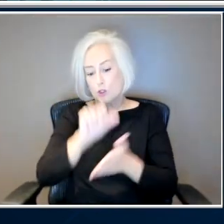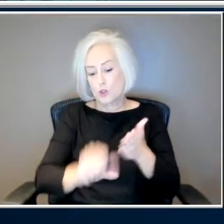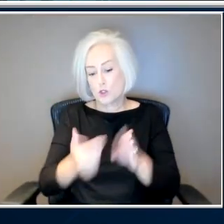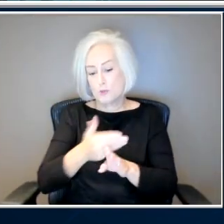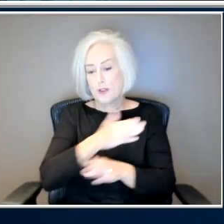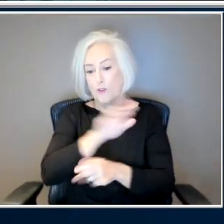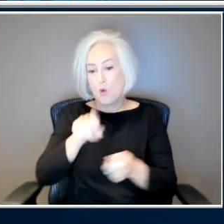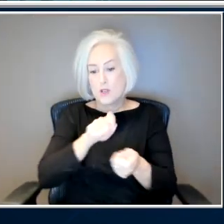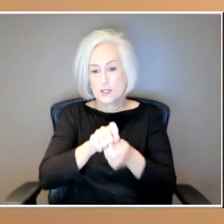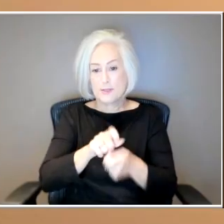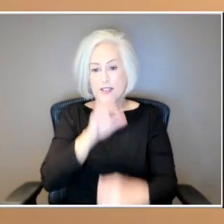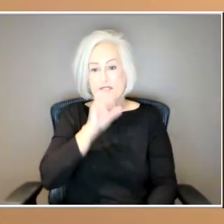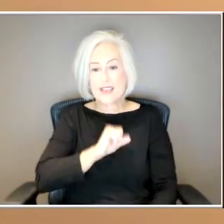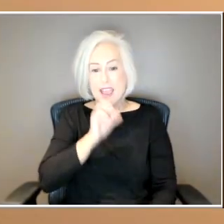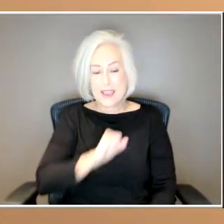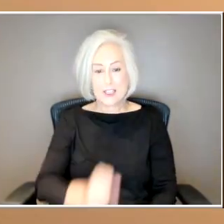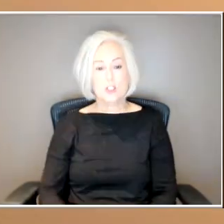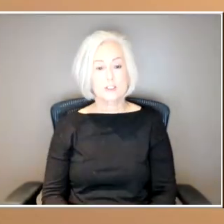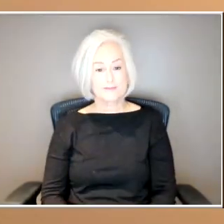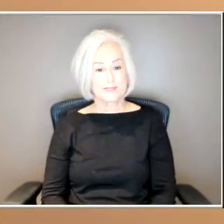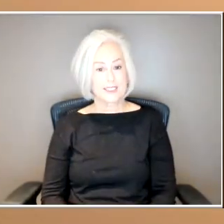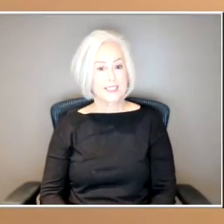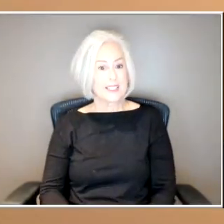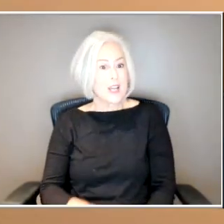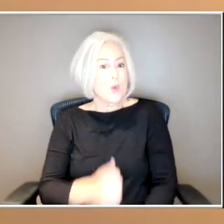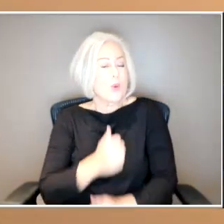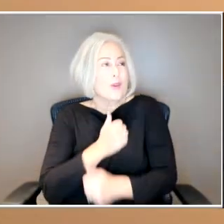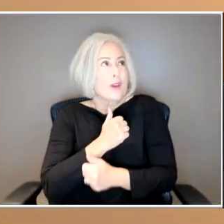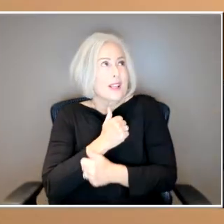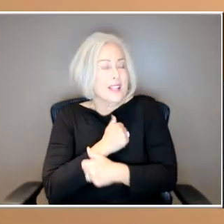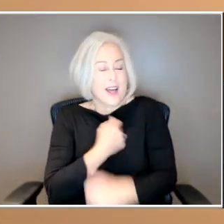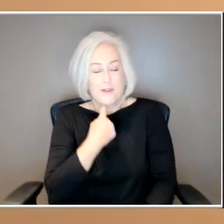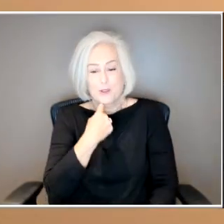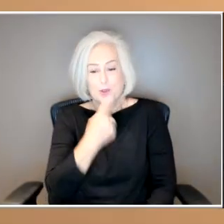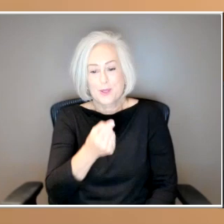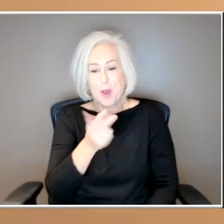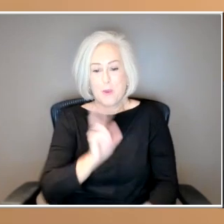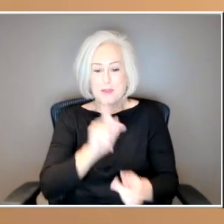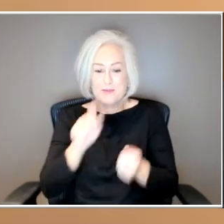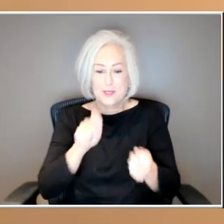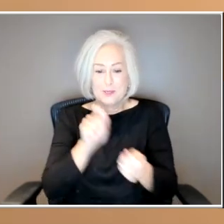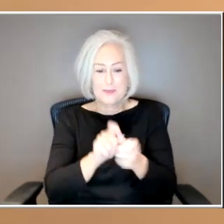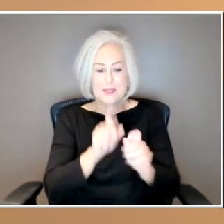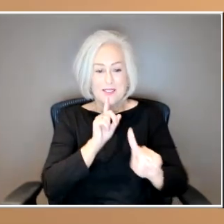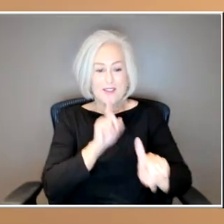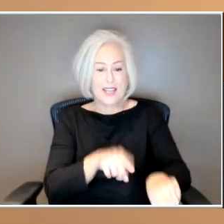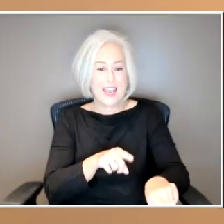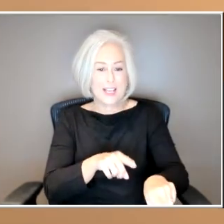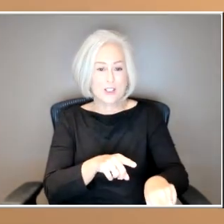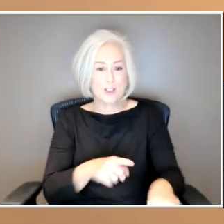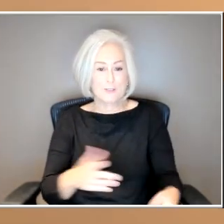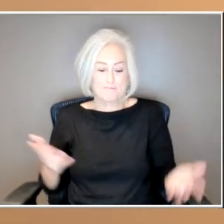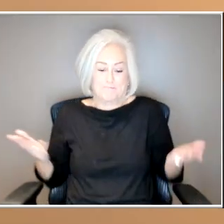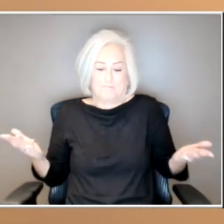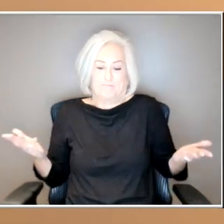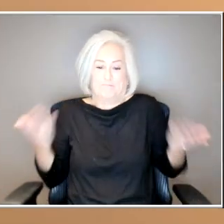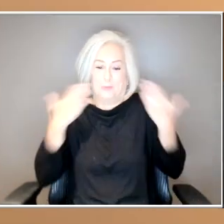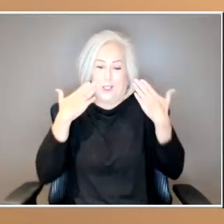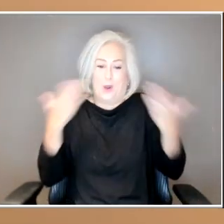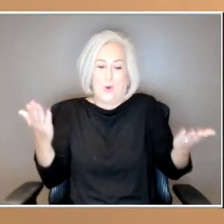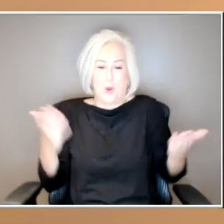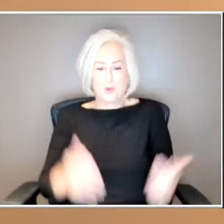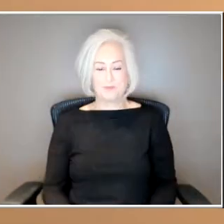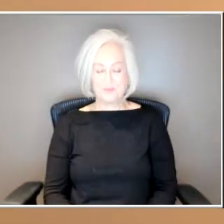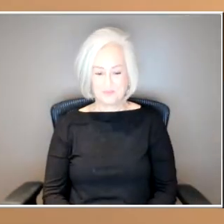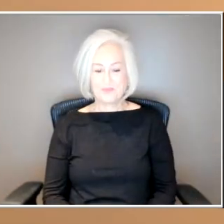is actually one of the questions that we would love to be able to give people a specific answer to. And the answer is we're not totally sure. So